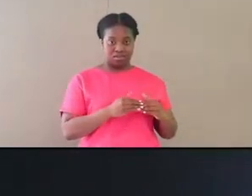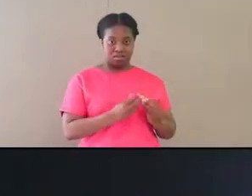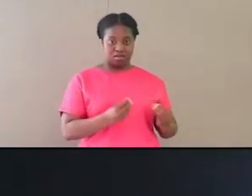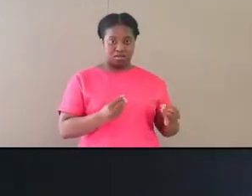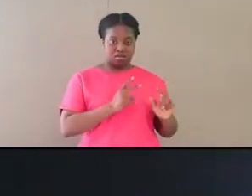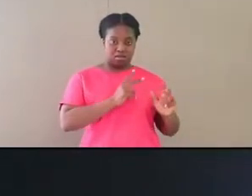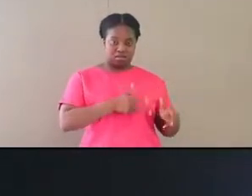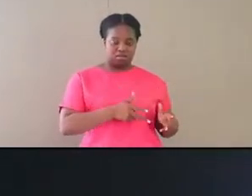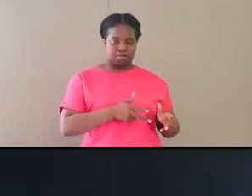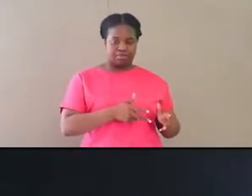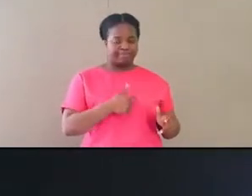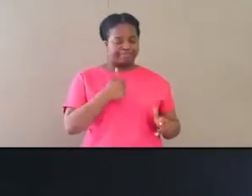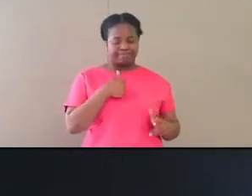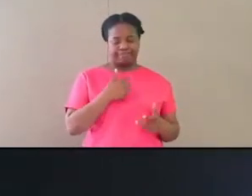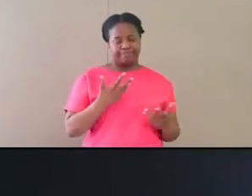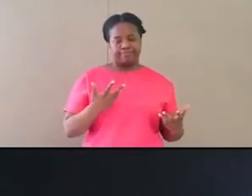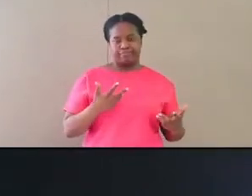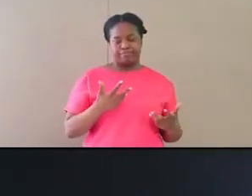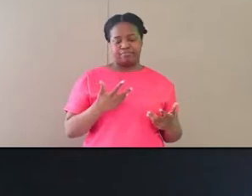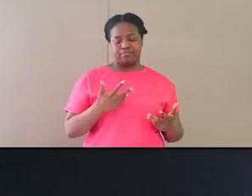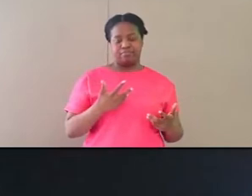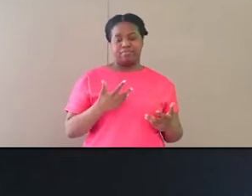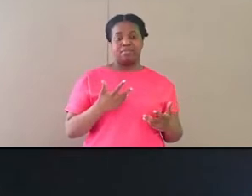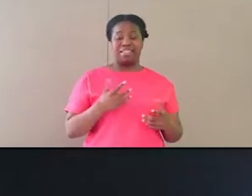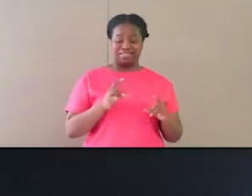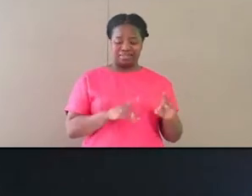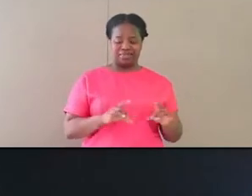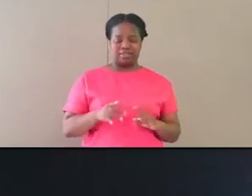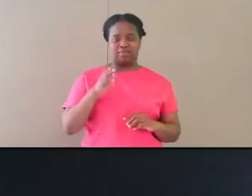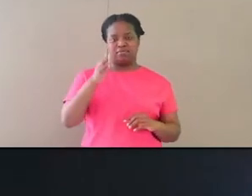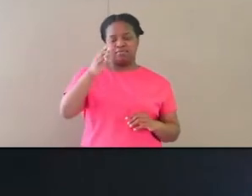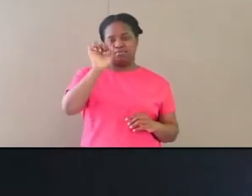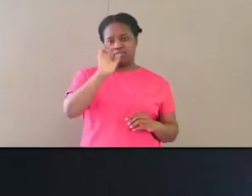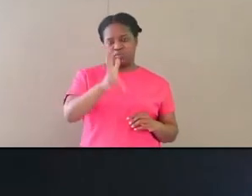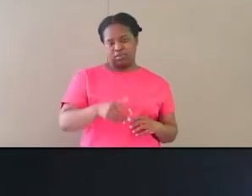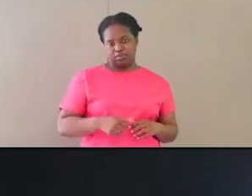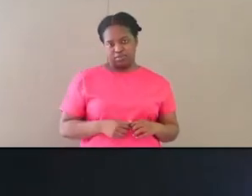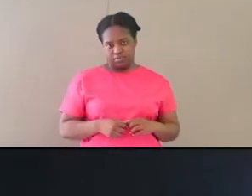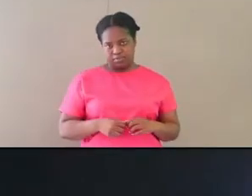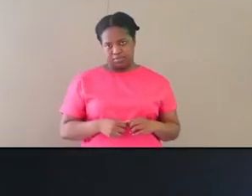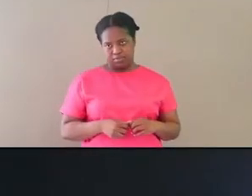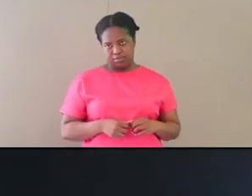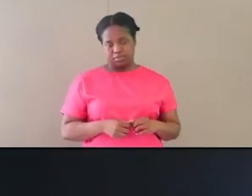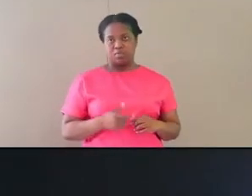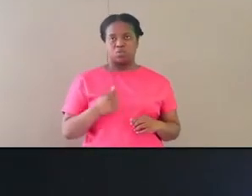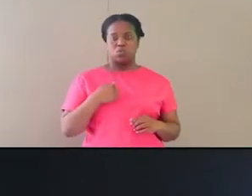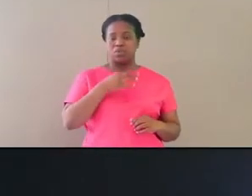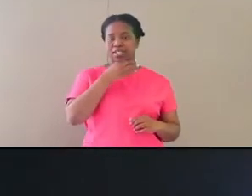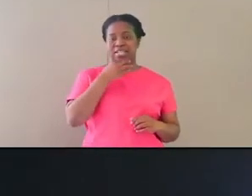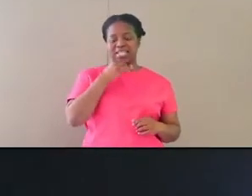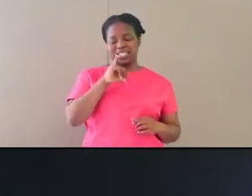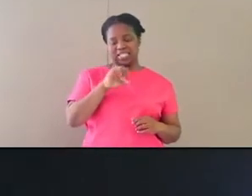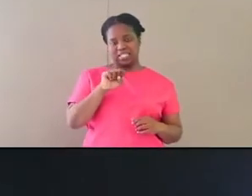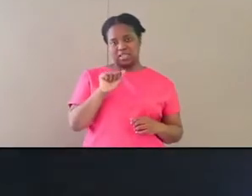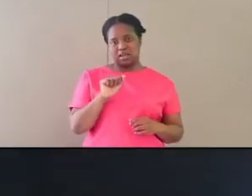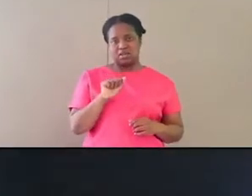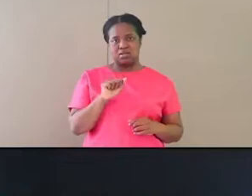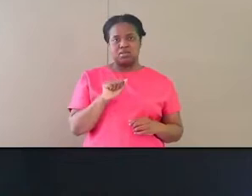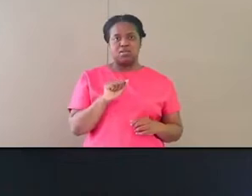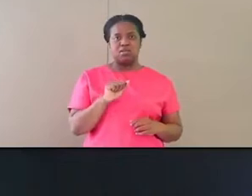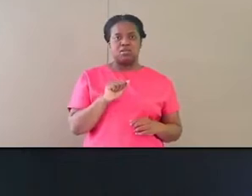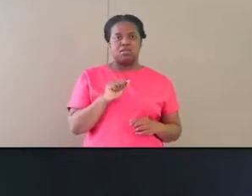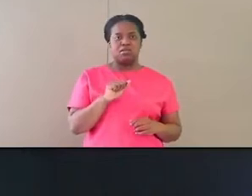we are actually sitting on a time bomb so we are saying as is Southern Africa